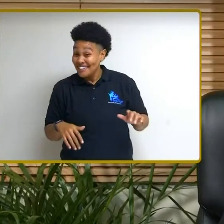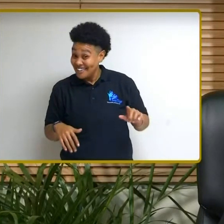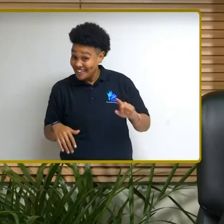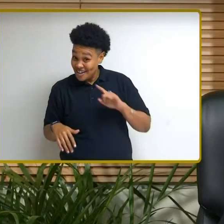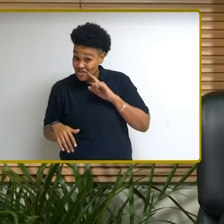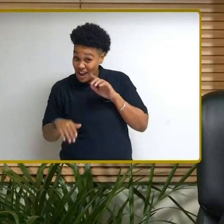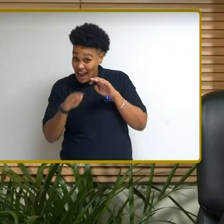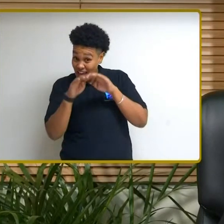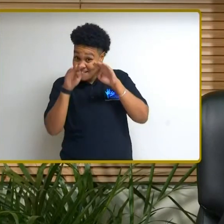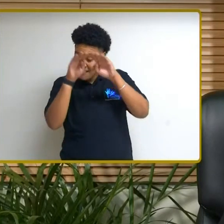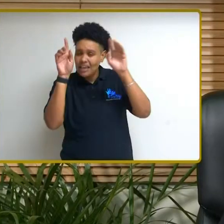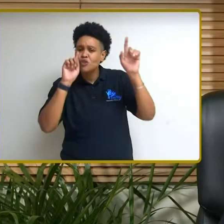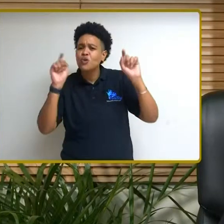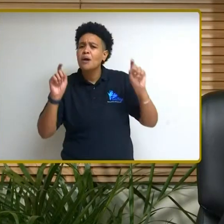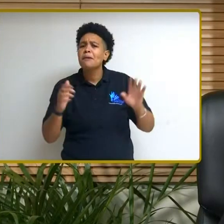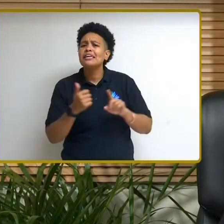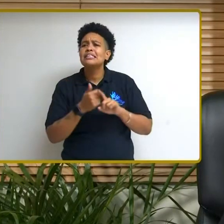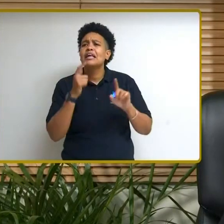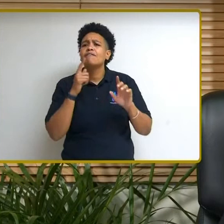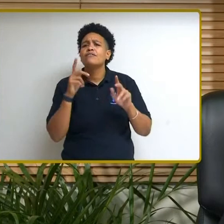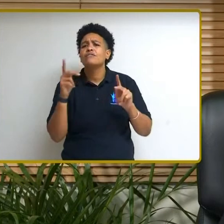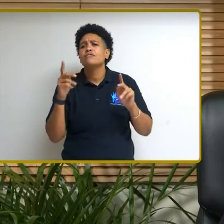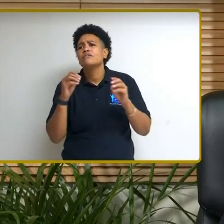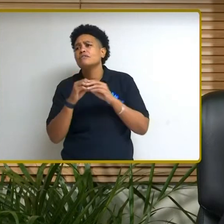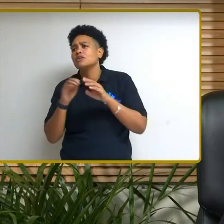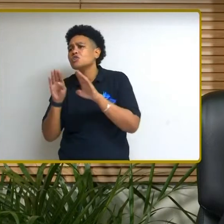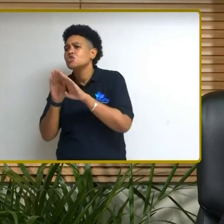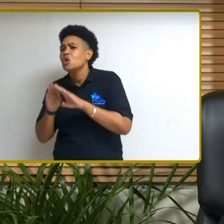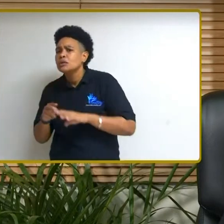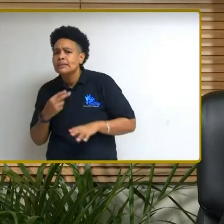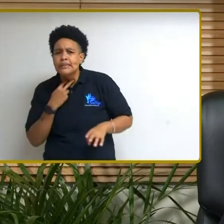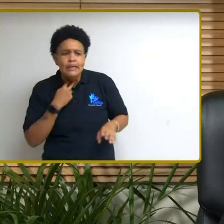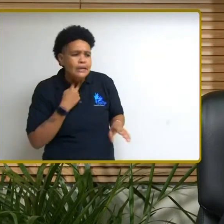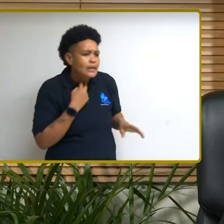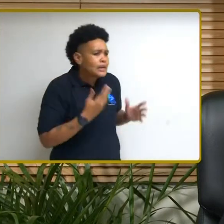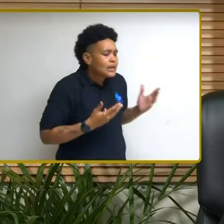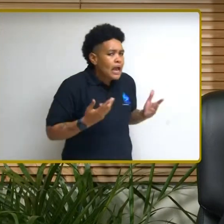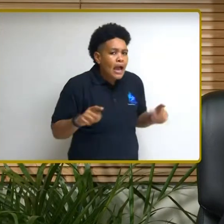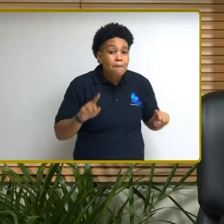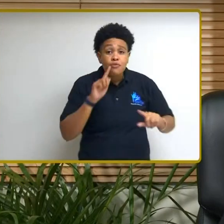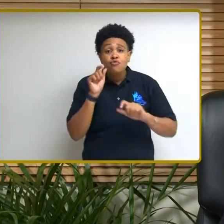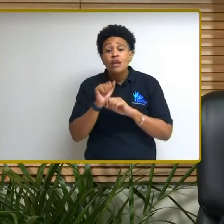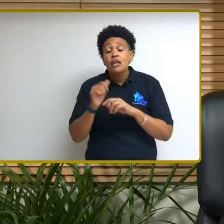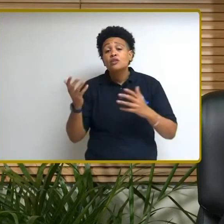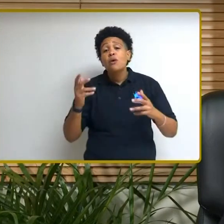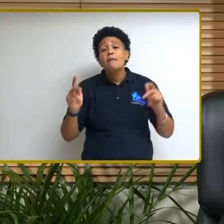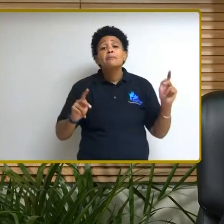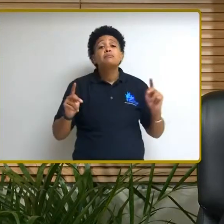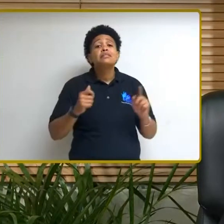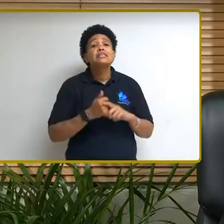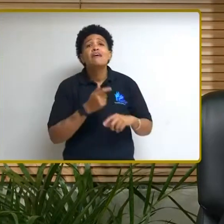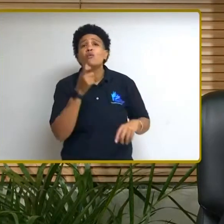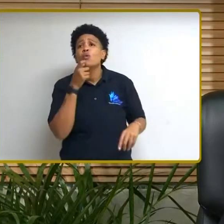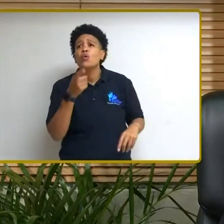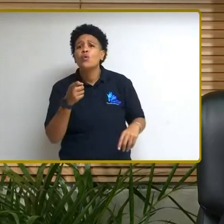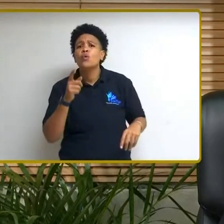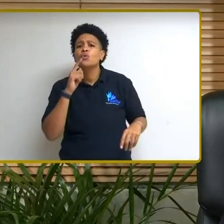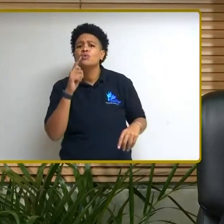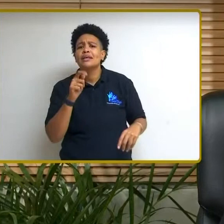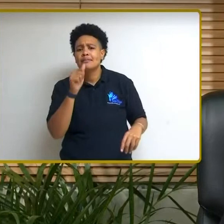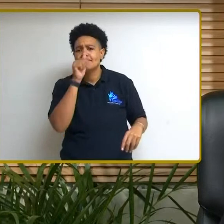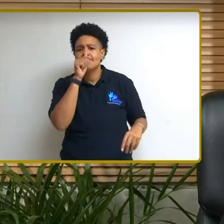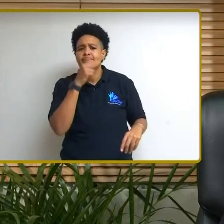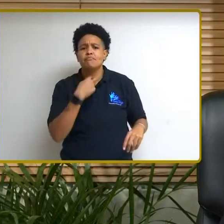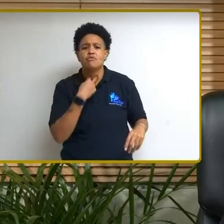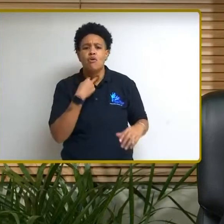a phase to deal with other shut-ins. The reality, though, is that persons who are